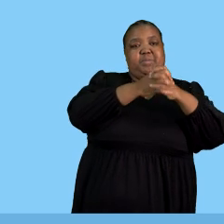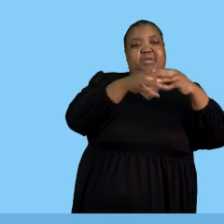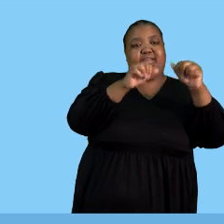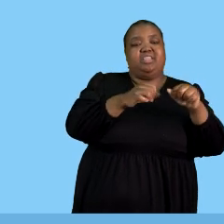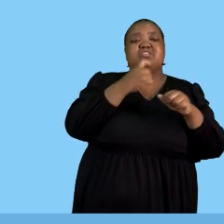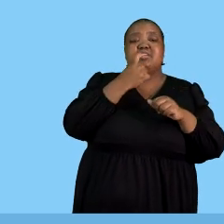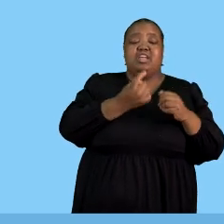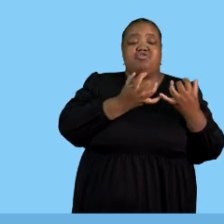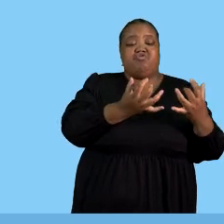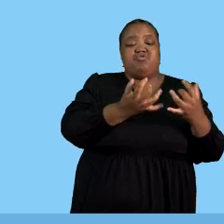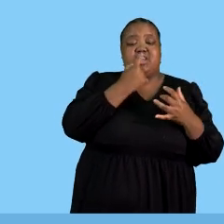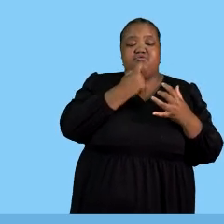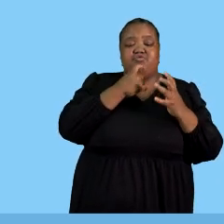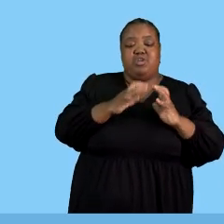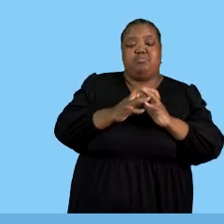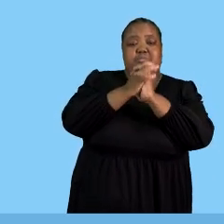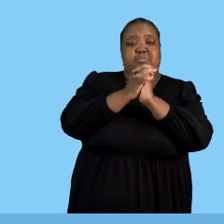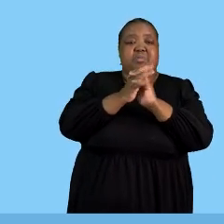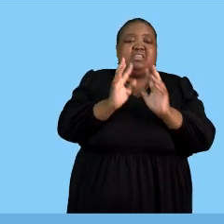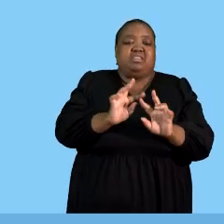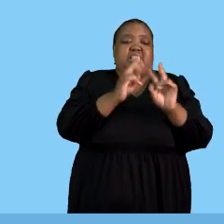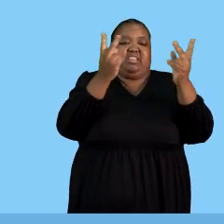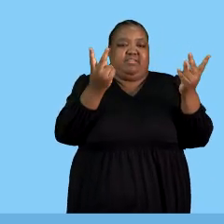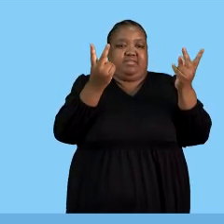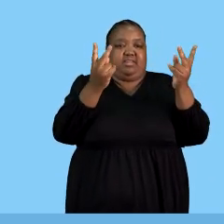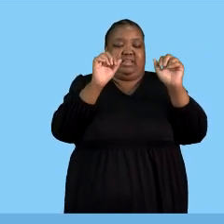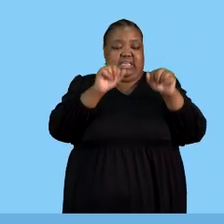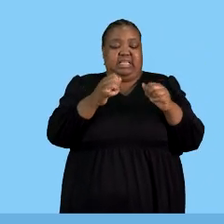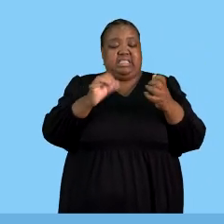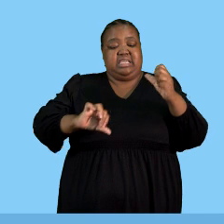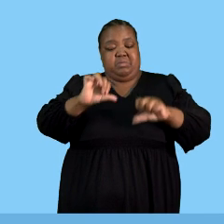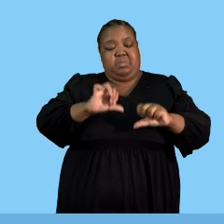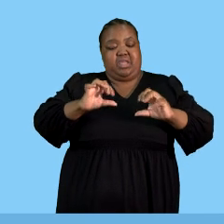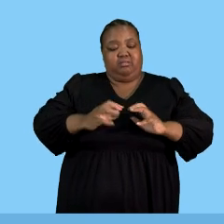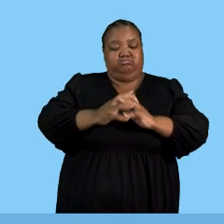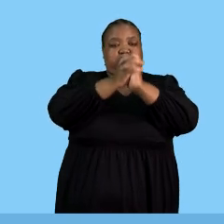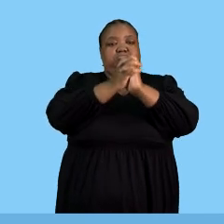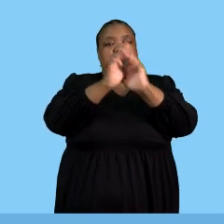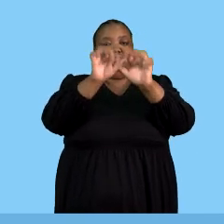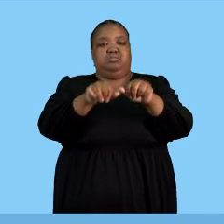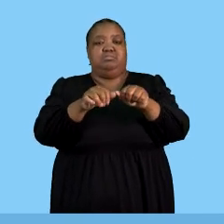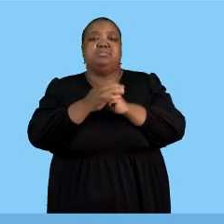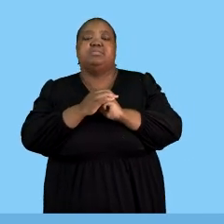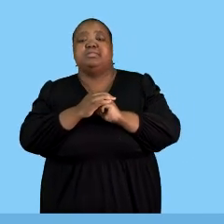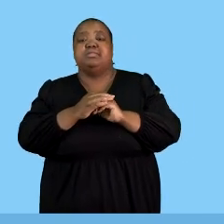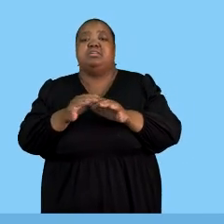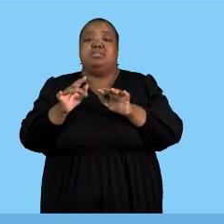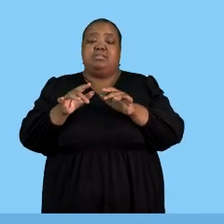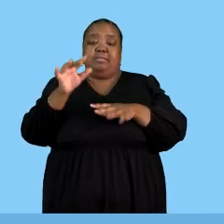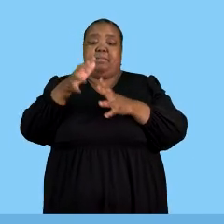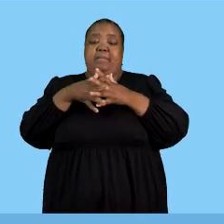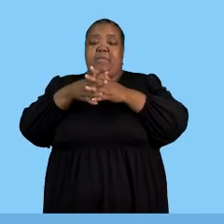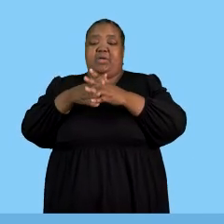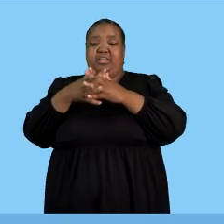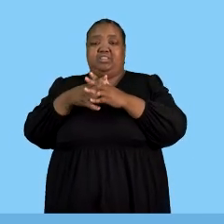bonded together to the red element. It makes a compound. They are different. They are chemically bonded. Whereas in a mixture,